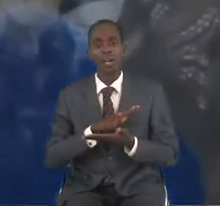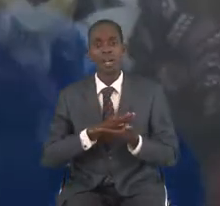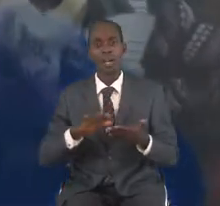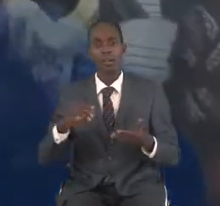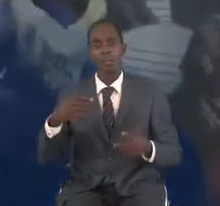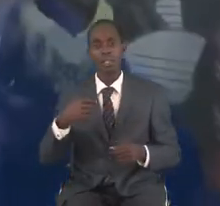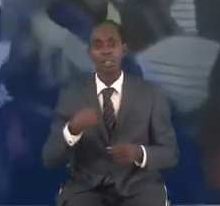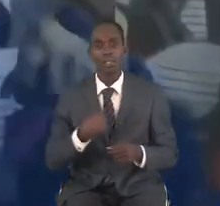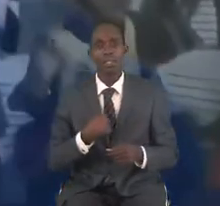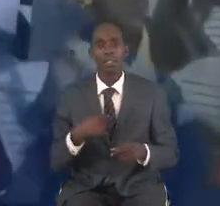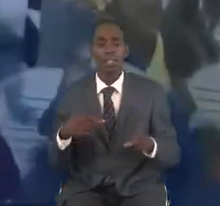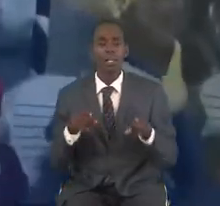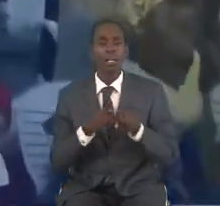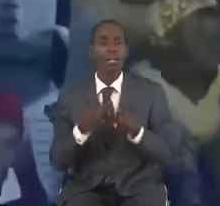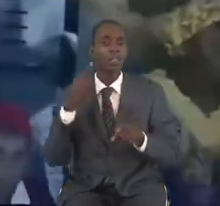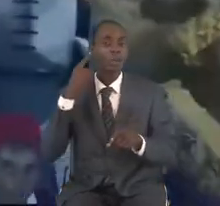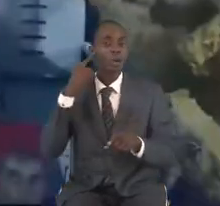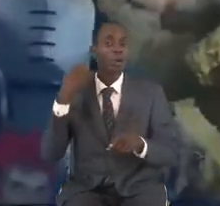me